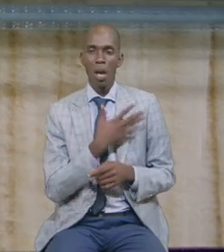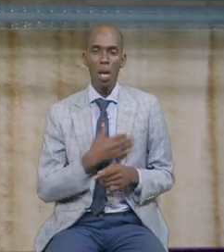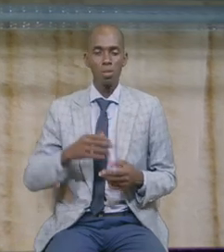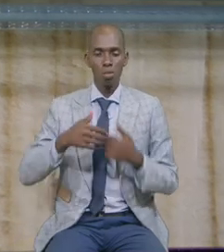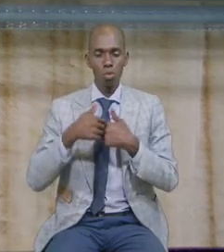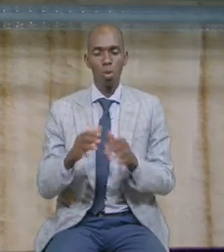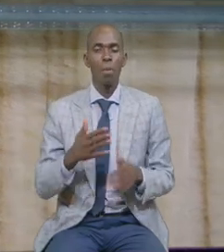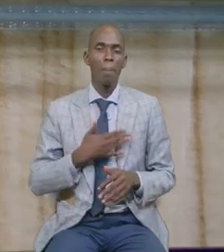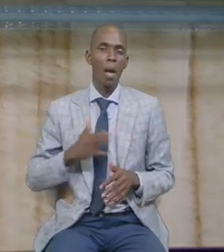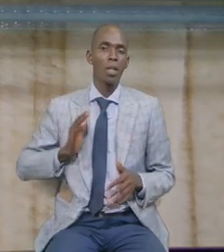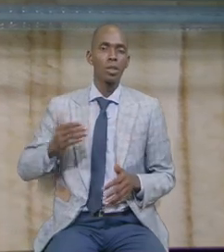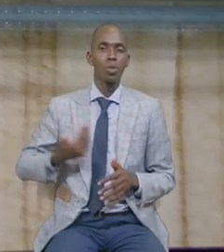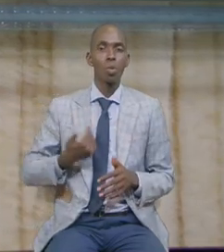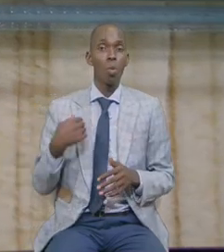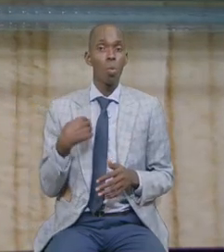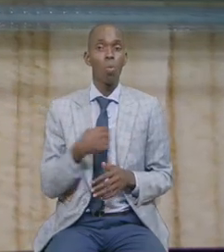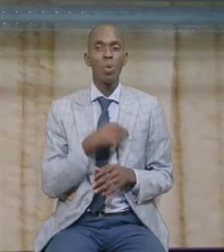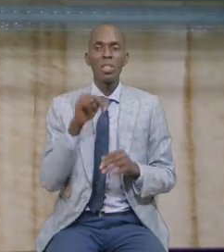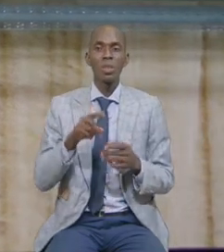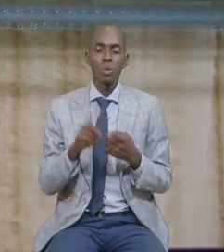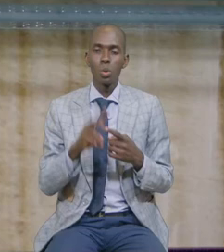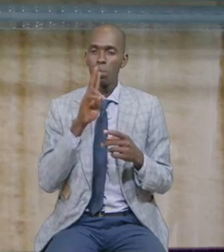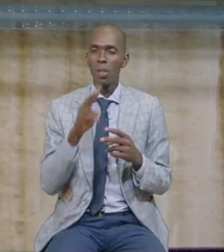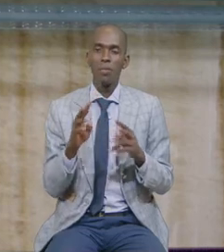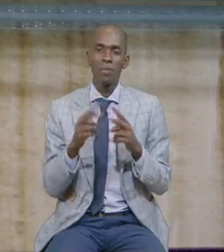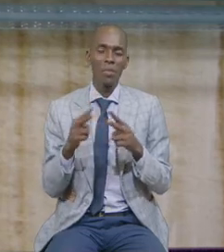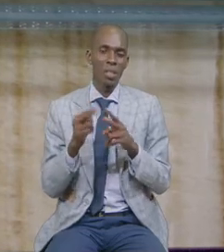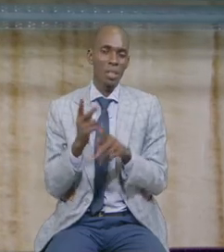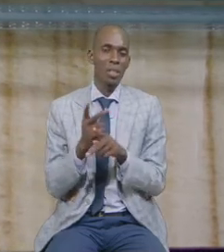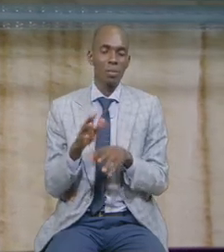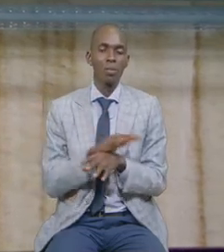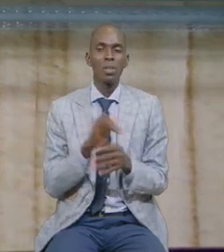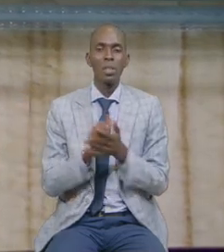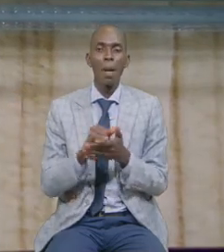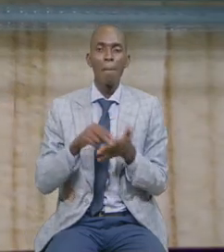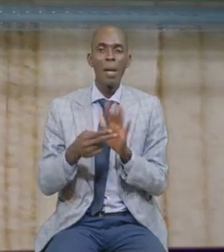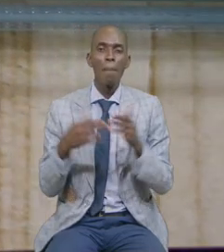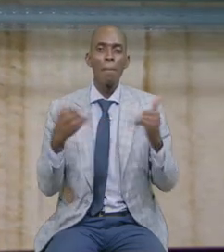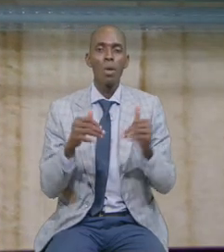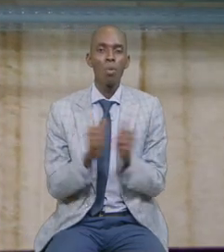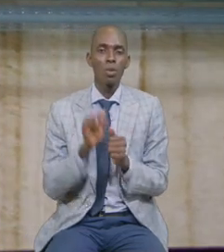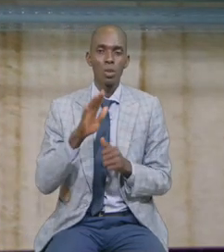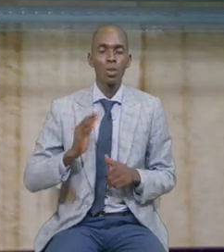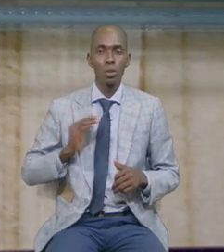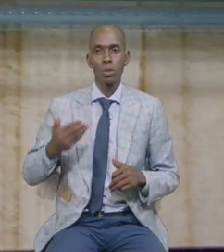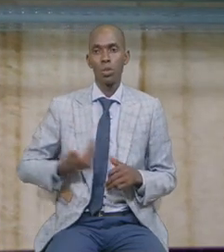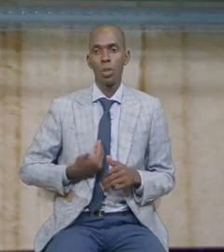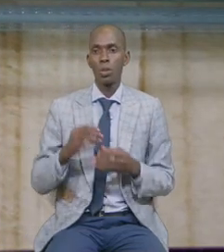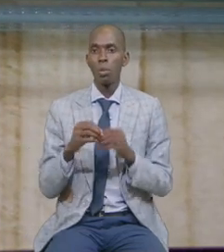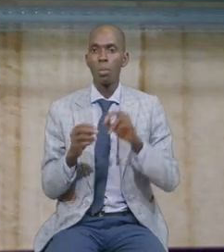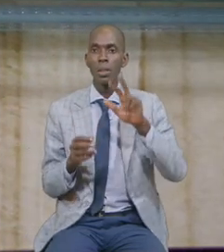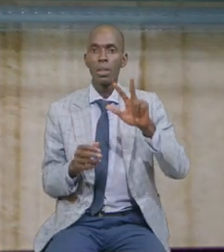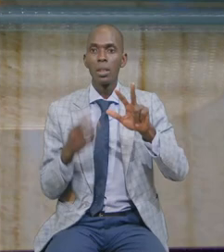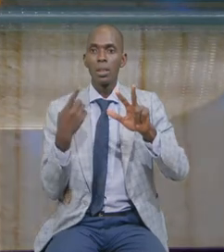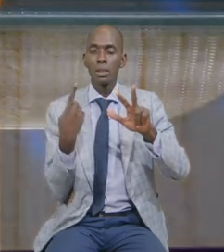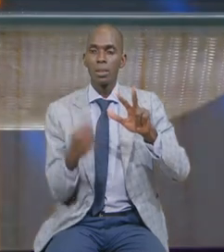soul. Let's be very careful of compromise. It's gambling, gambling with your soul. Number three, the affirmation